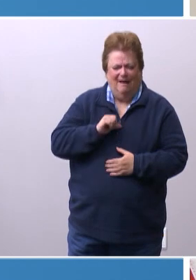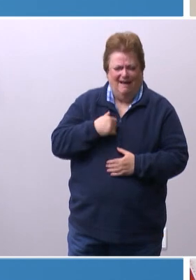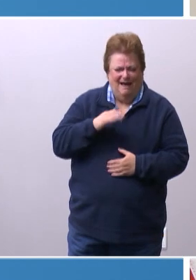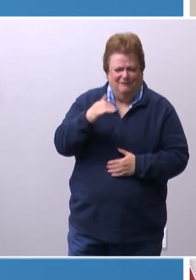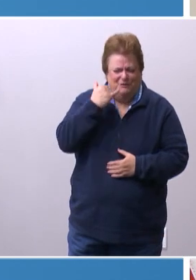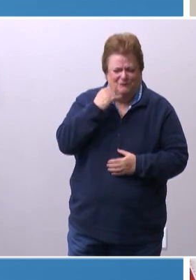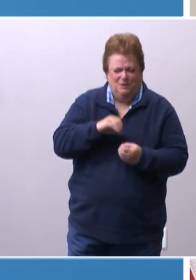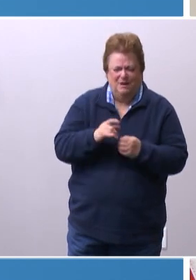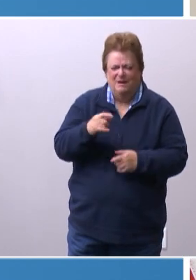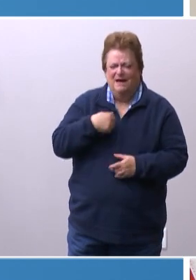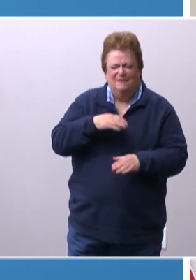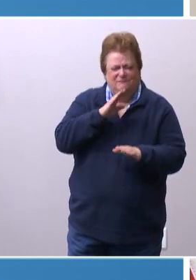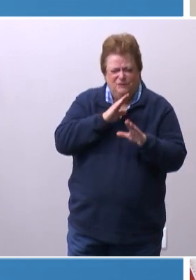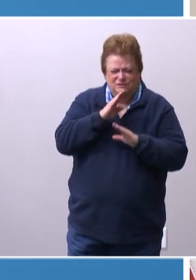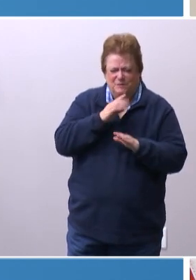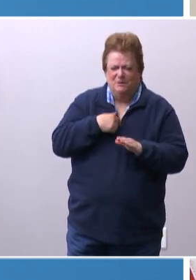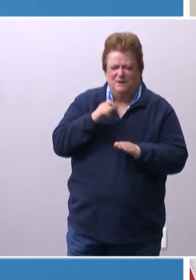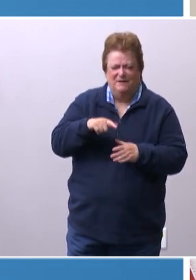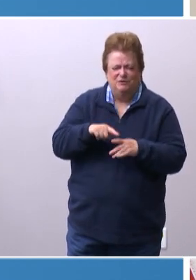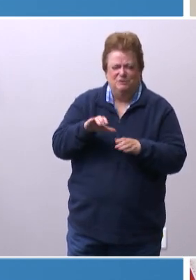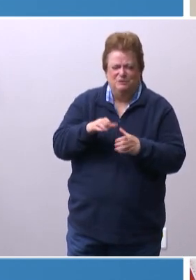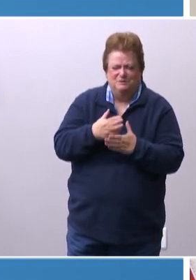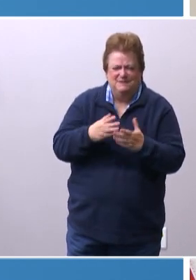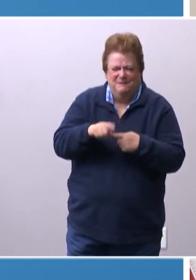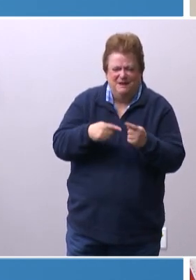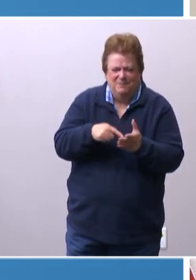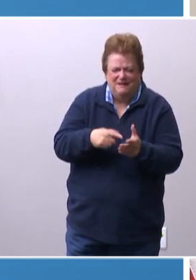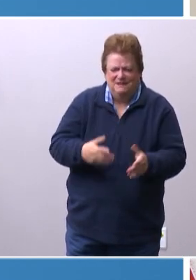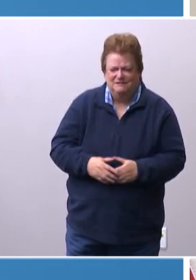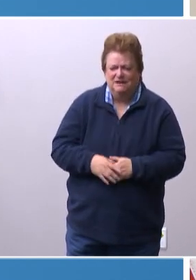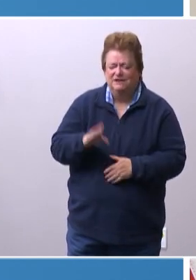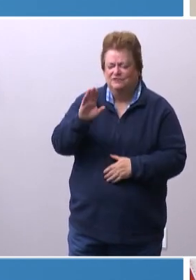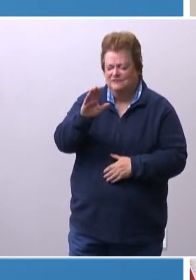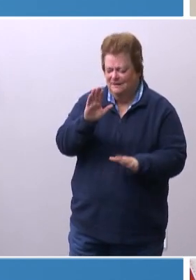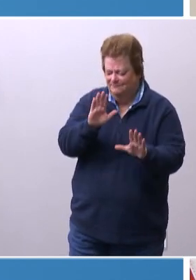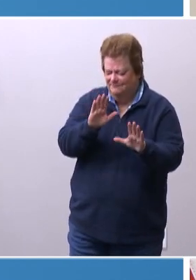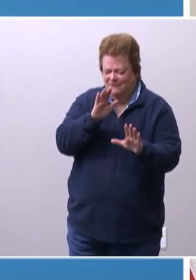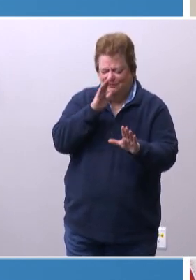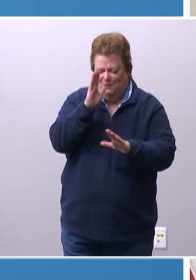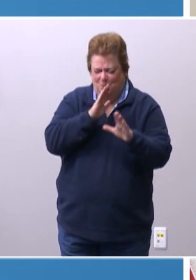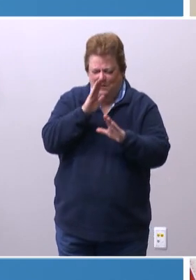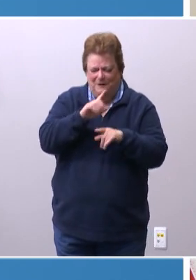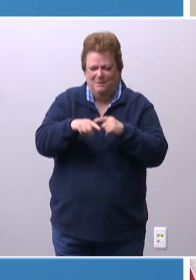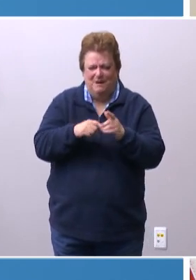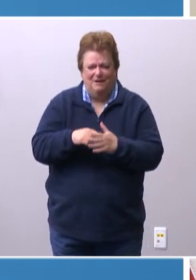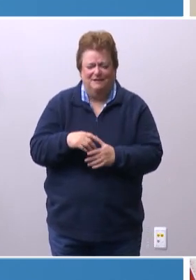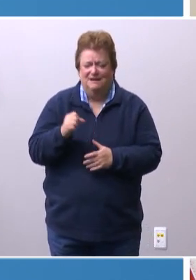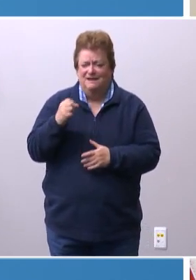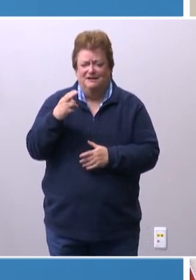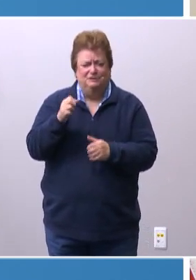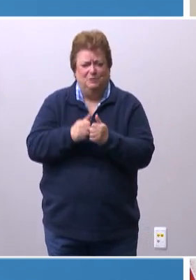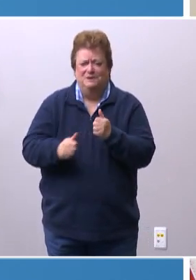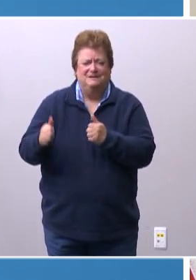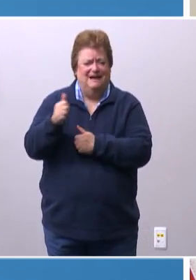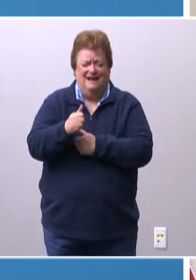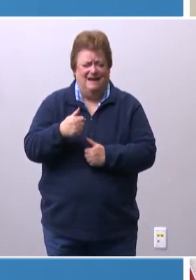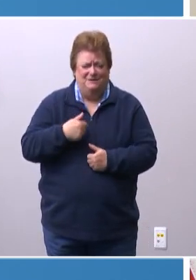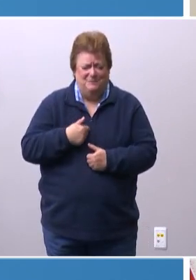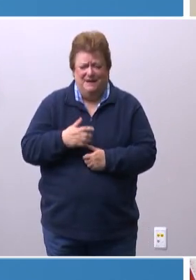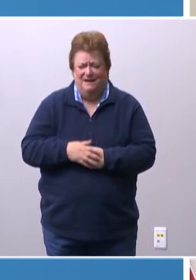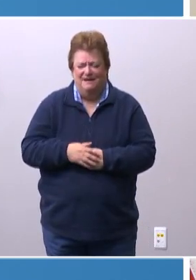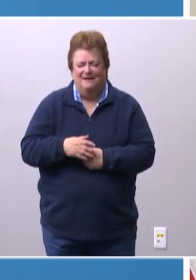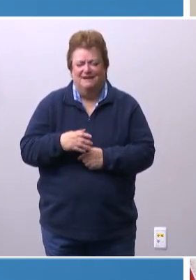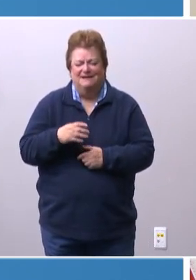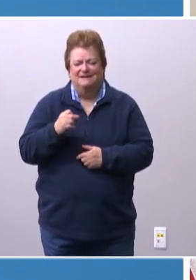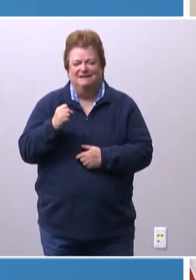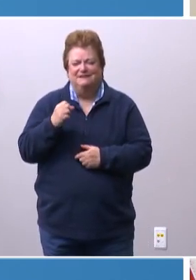just so frustrated. We have to do something about it. And essentially she said, I'm way ahead of you, don't worry about it. And she was way ahead of me. She didn't say it quite like